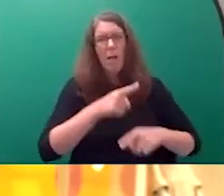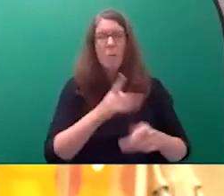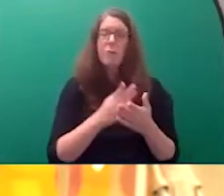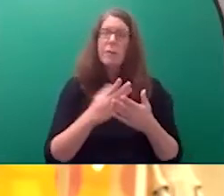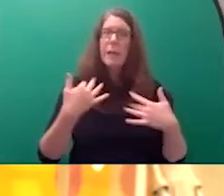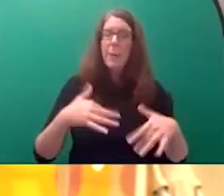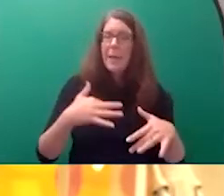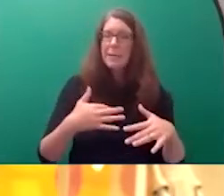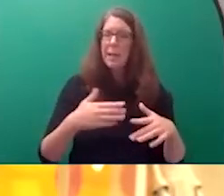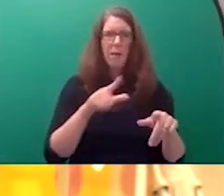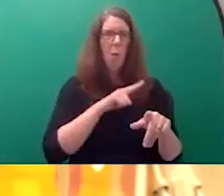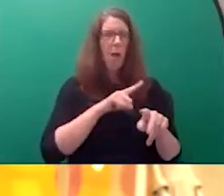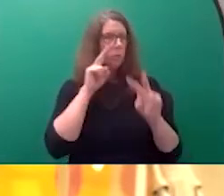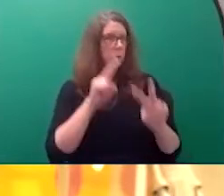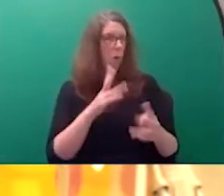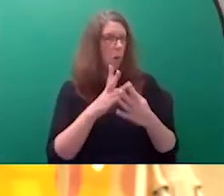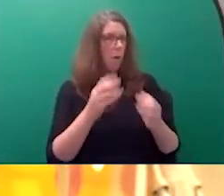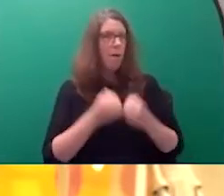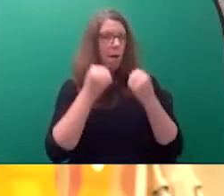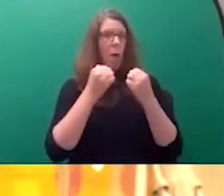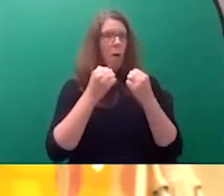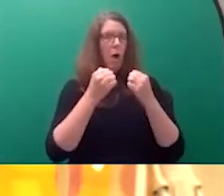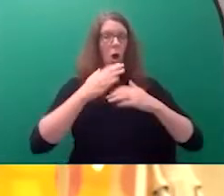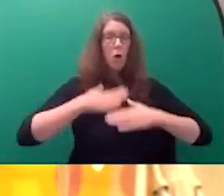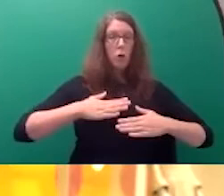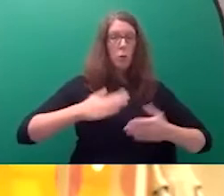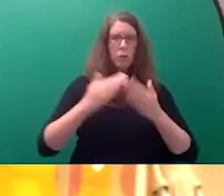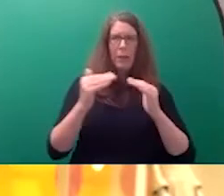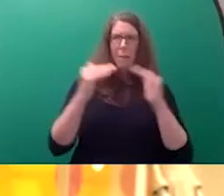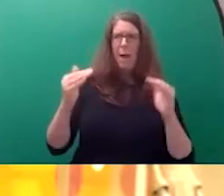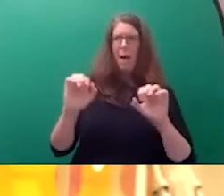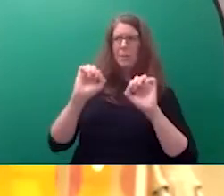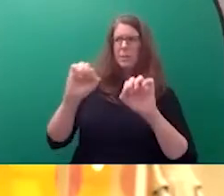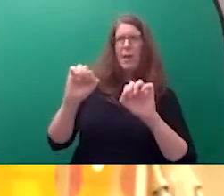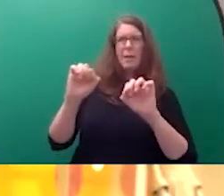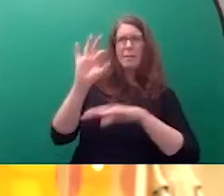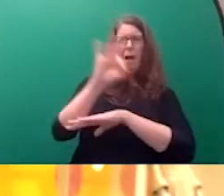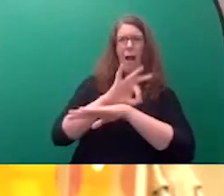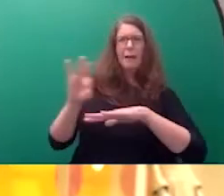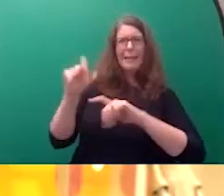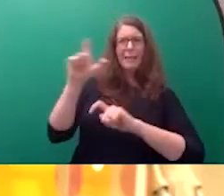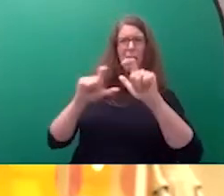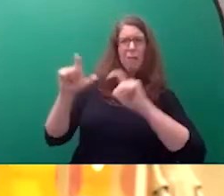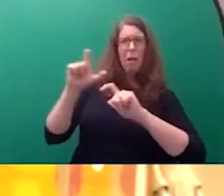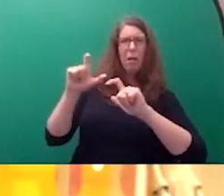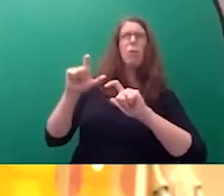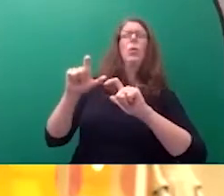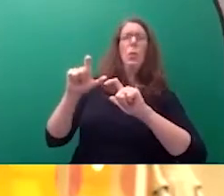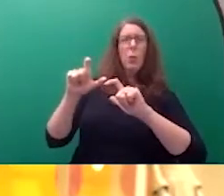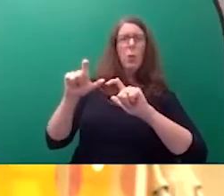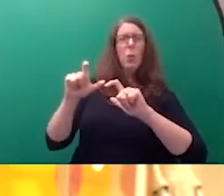mirrored his use of colour and architecture. So it was quite a surprise when we photographed, we were able to very,